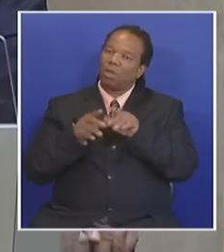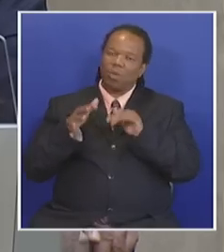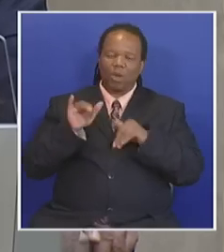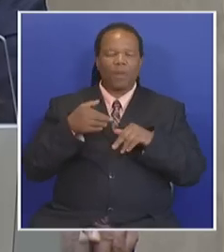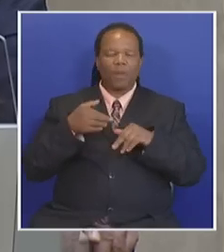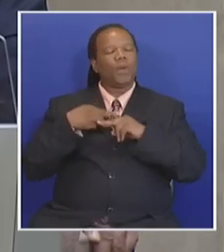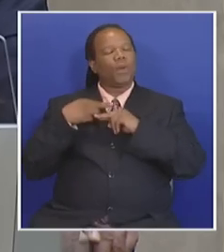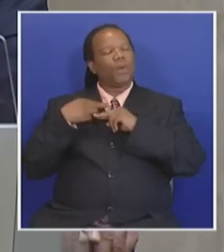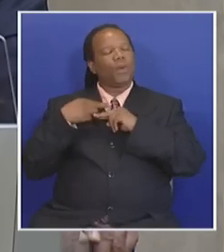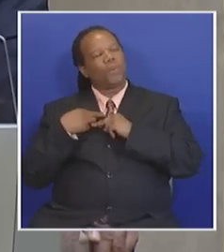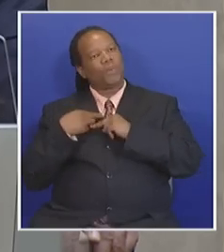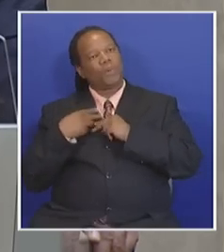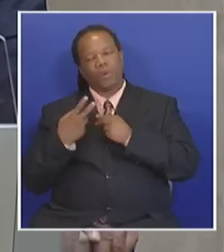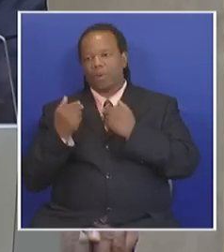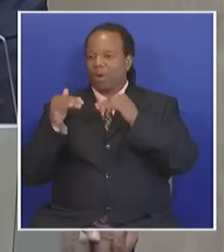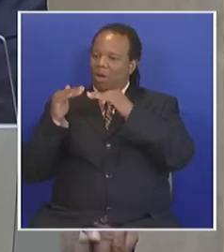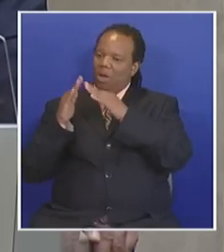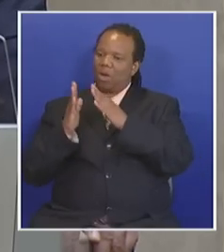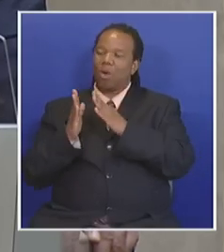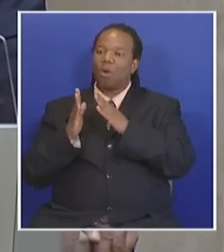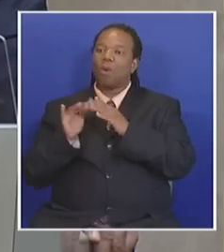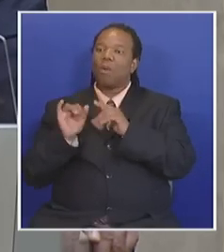our modest home, earth,